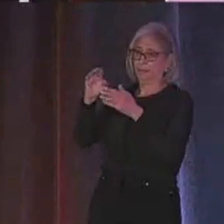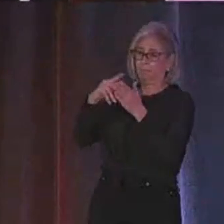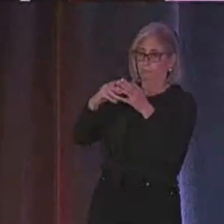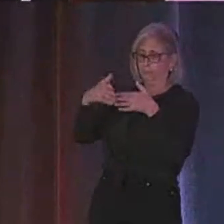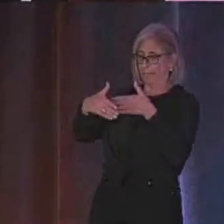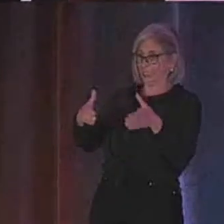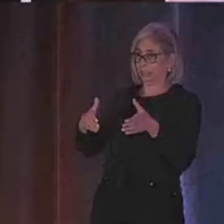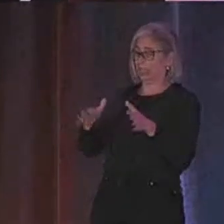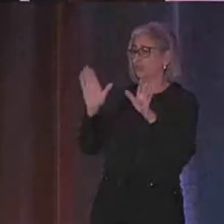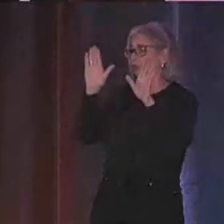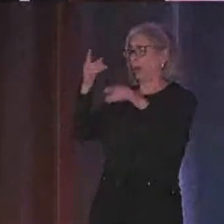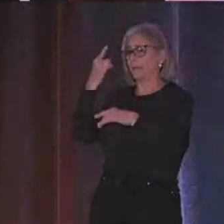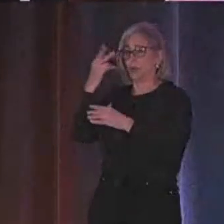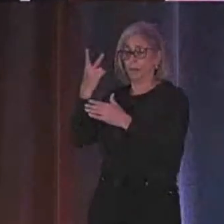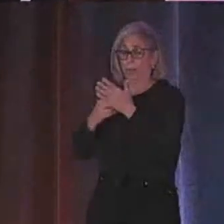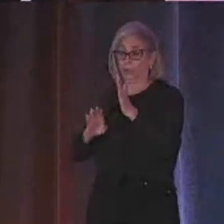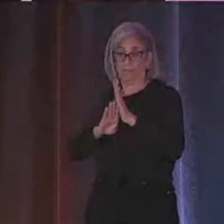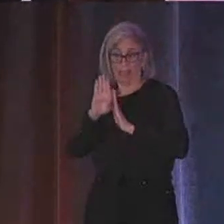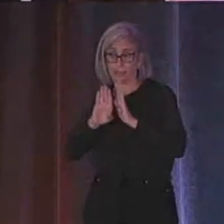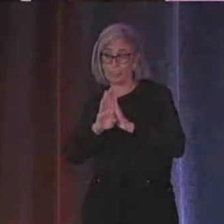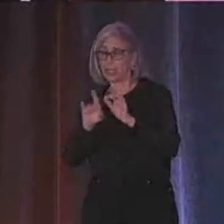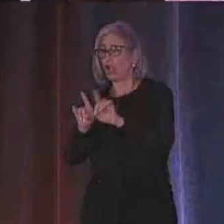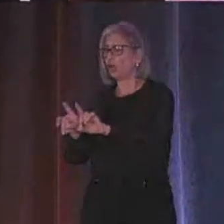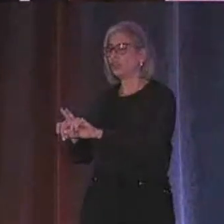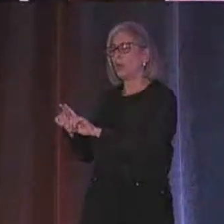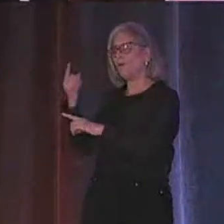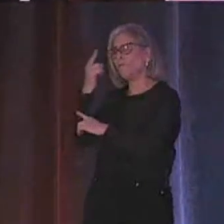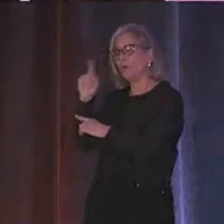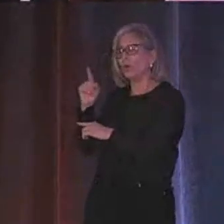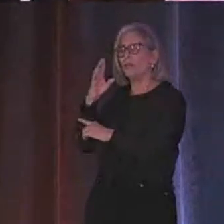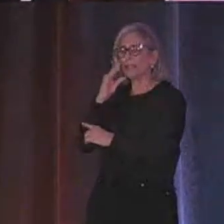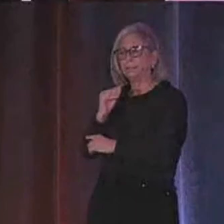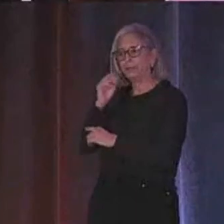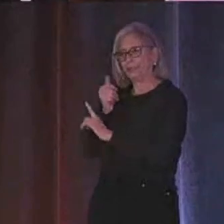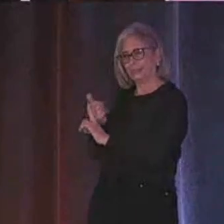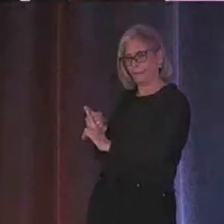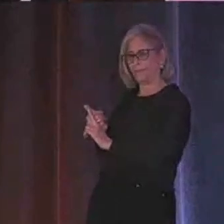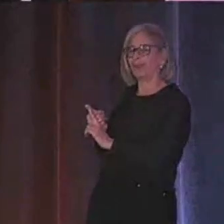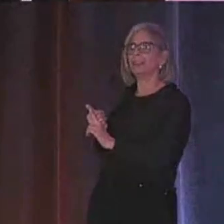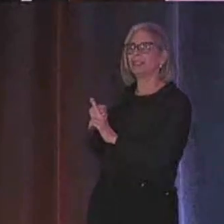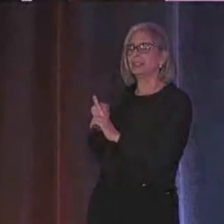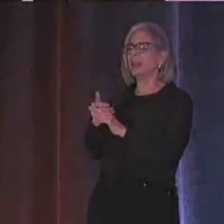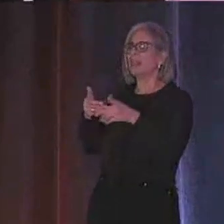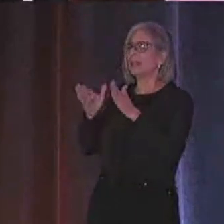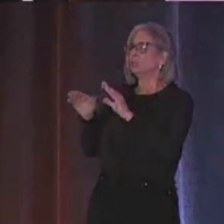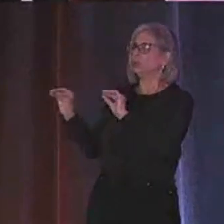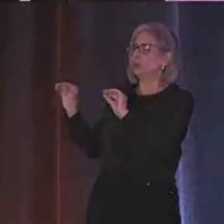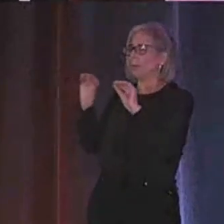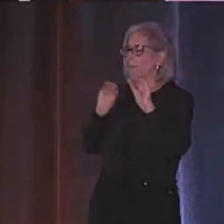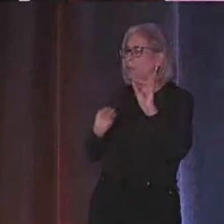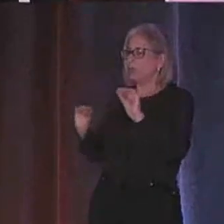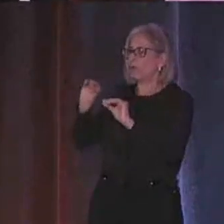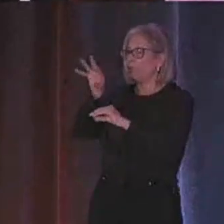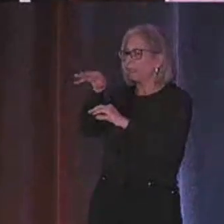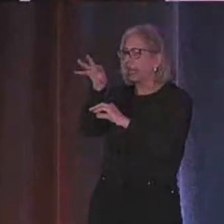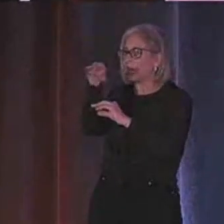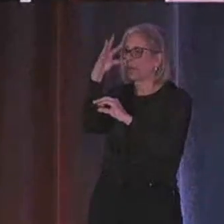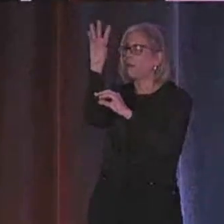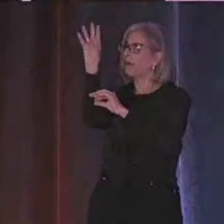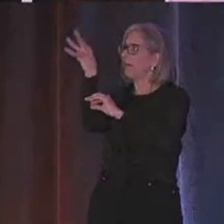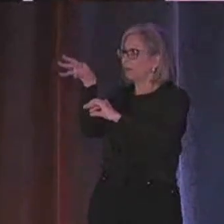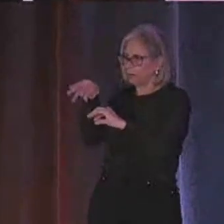is really great for both when you're developing, but also for the experience itself, right? It allows you to move that camera position around